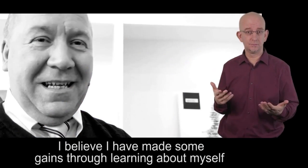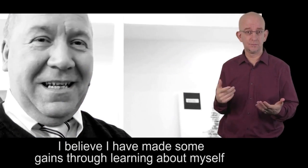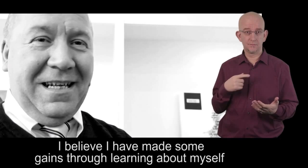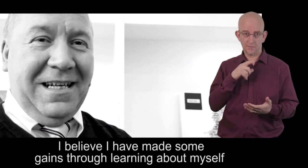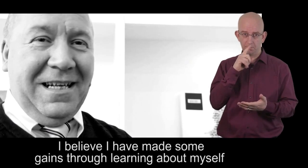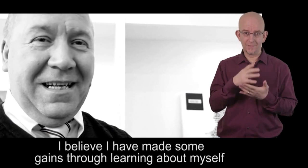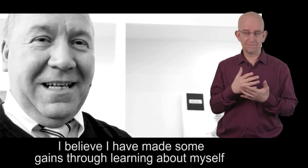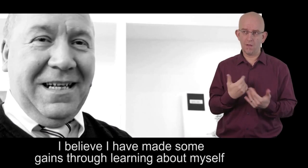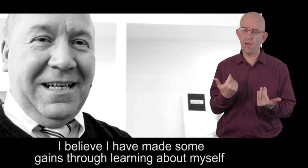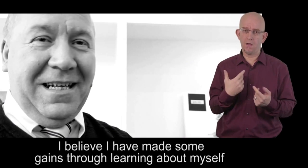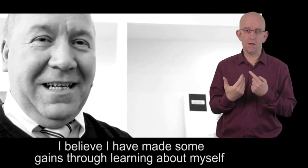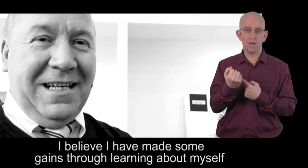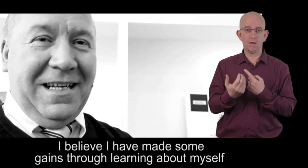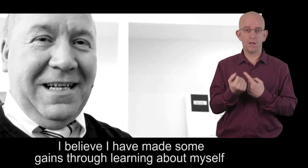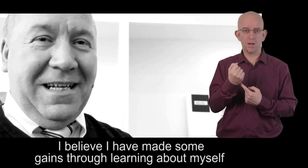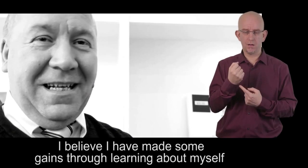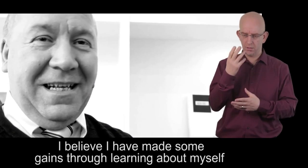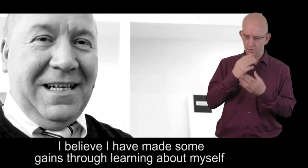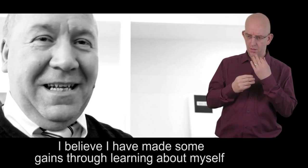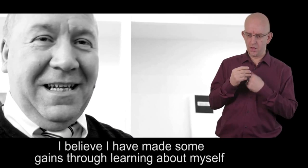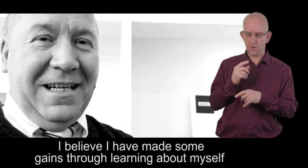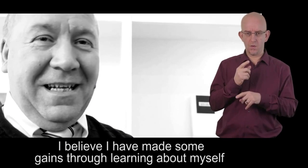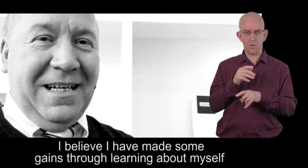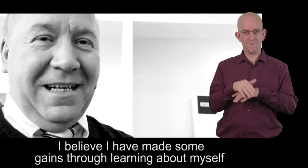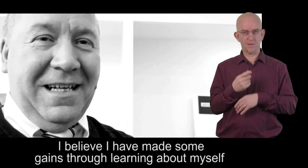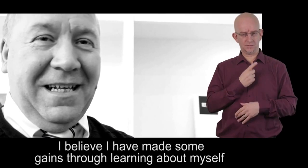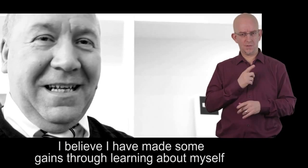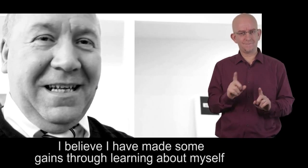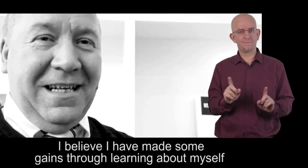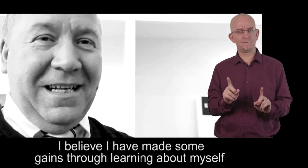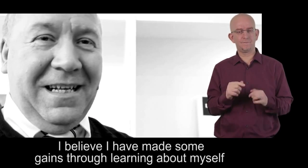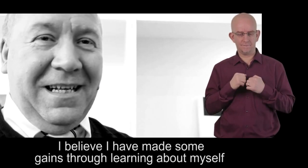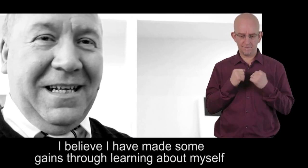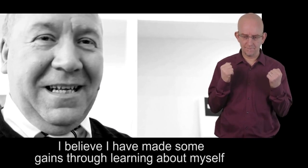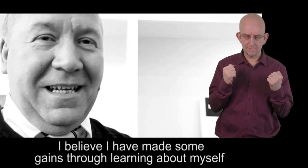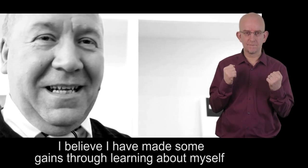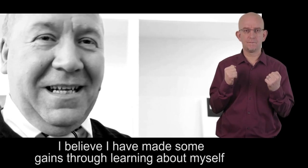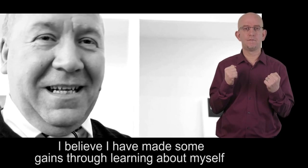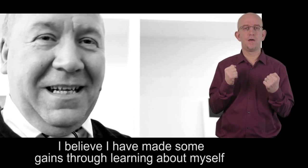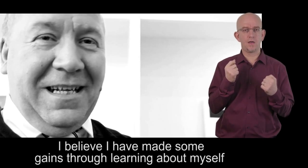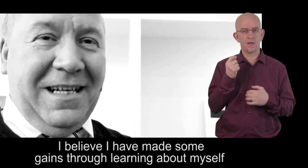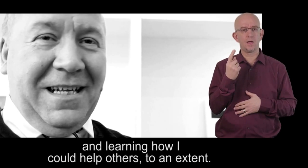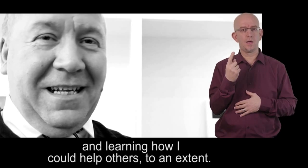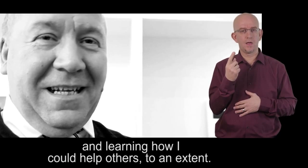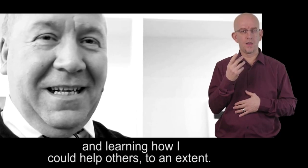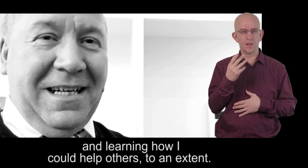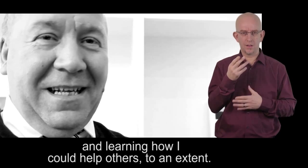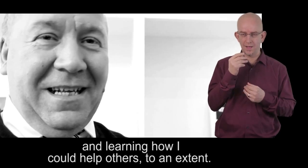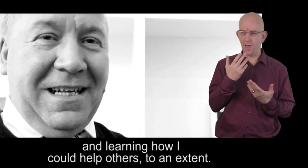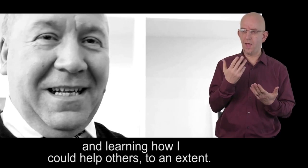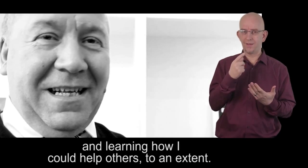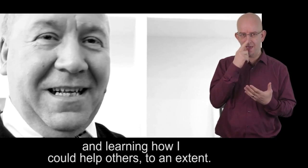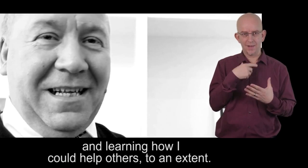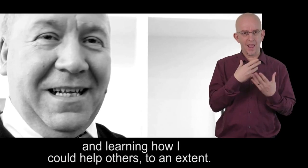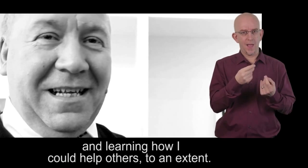basically well I believe I made some gains by learning about myself and learning how I could help